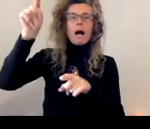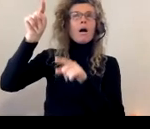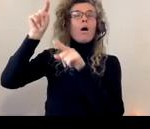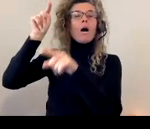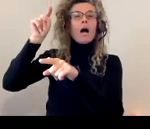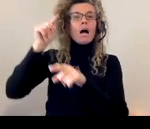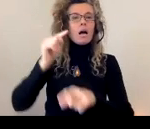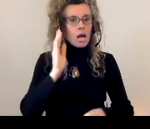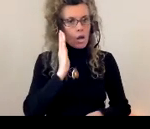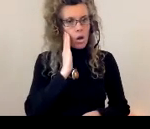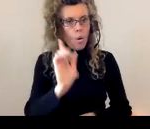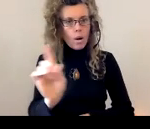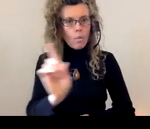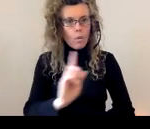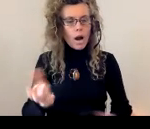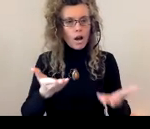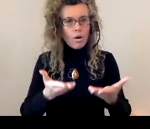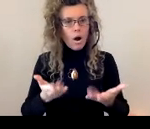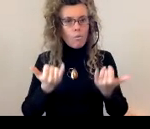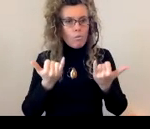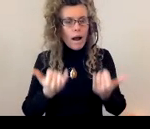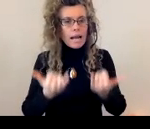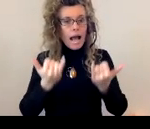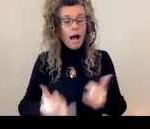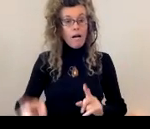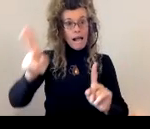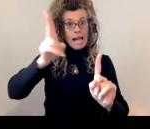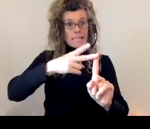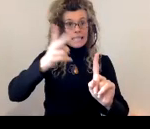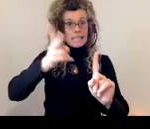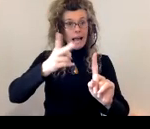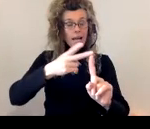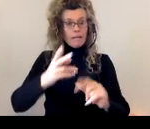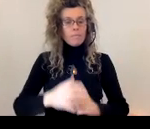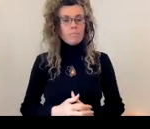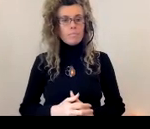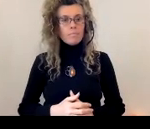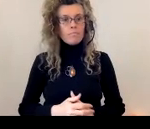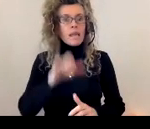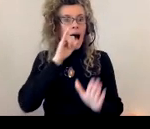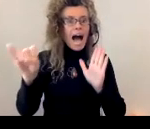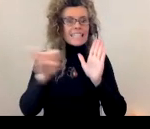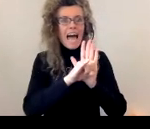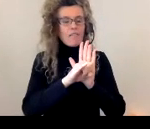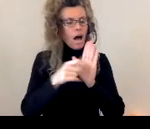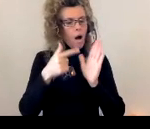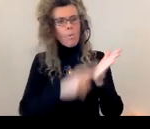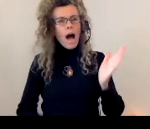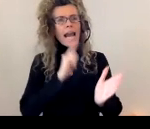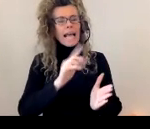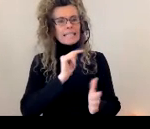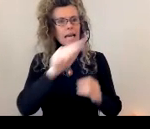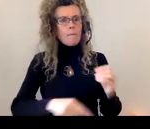how about knowing where you are right now? And then secondly, identifying what is it about